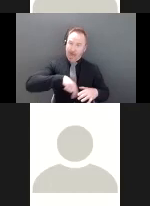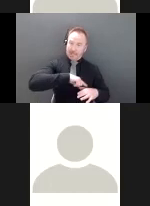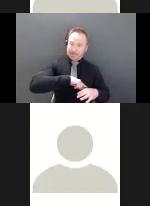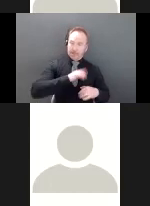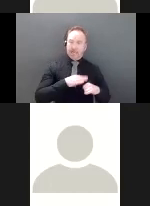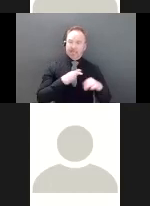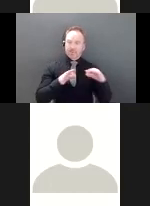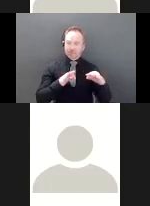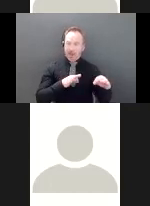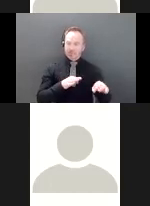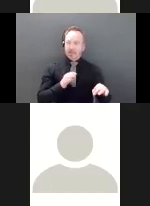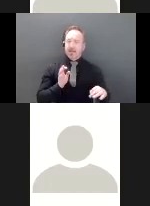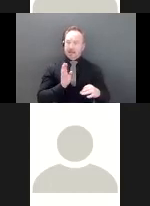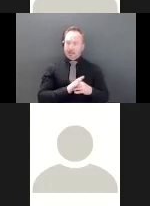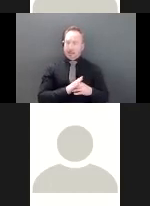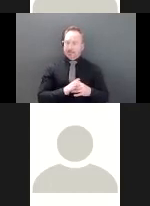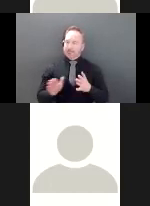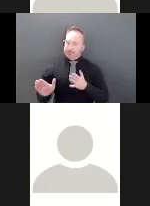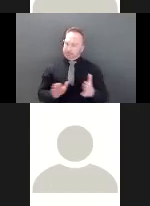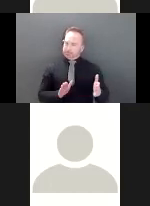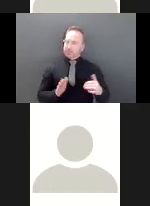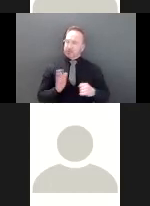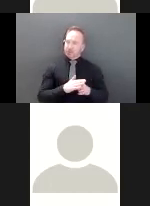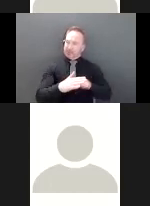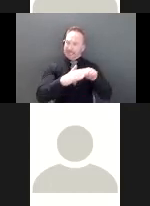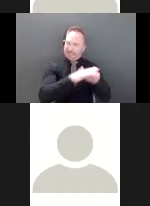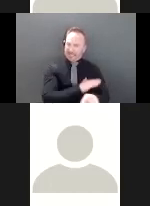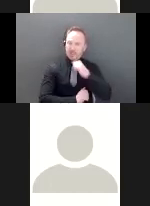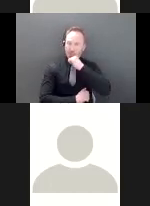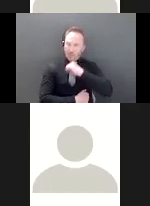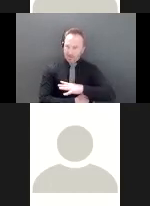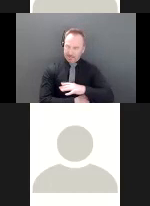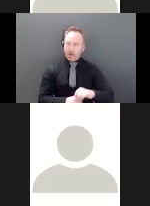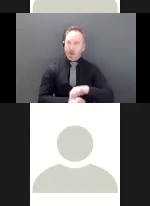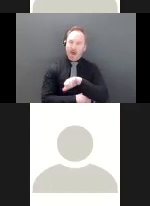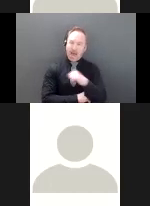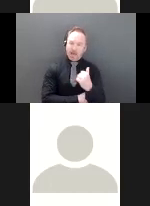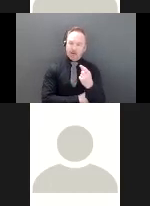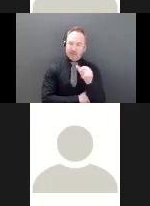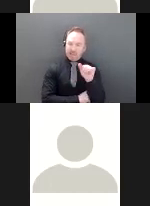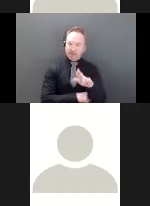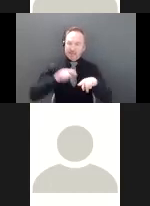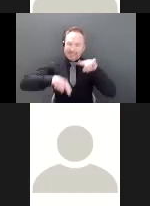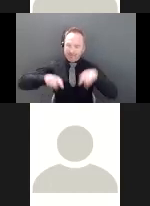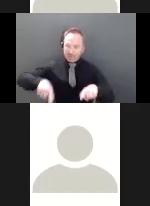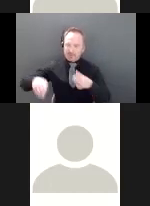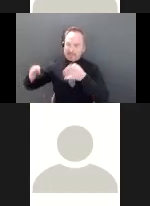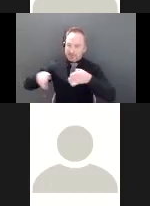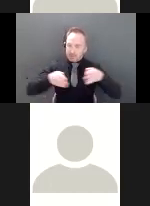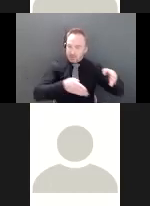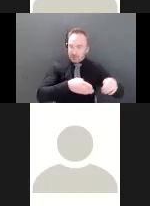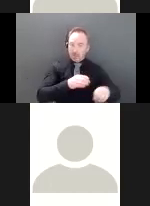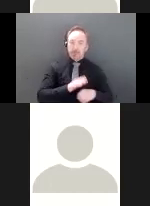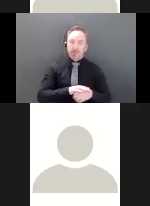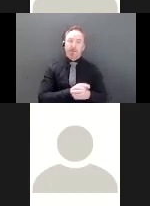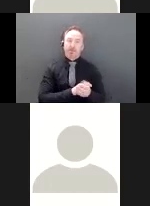the intentional killing of women, children, and other gender diverse individuals by men. And since 1990, OAITH has